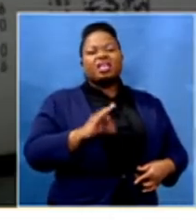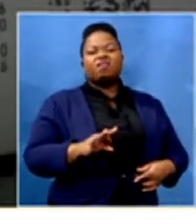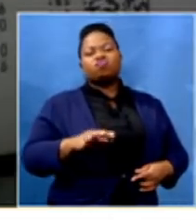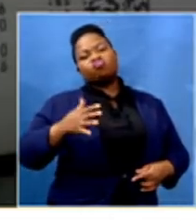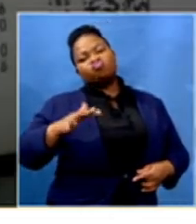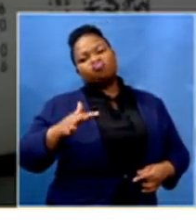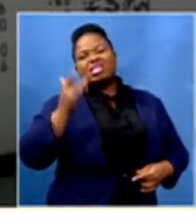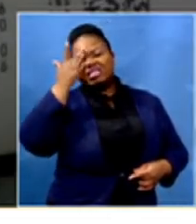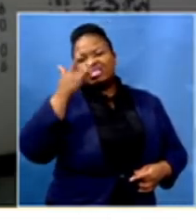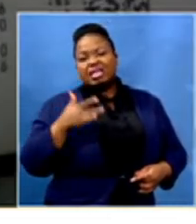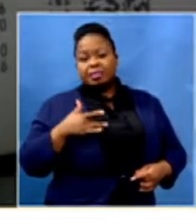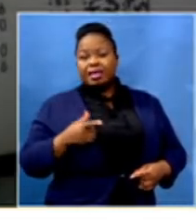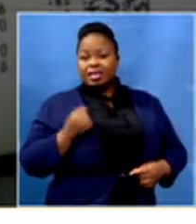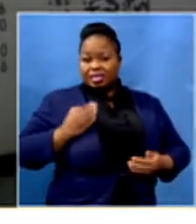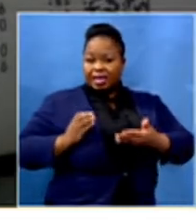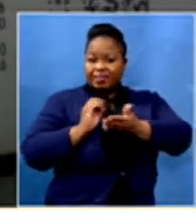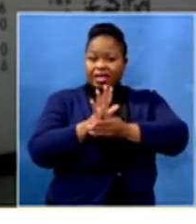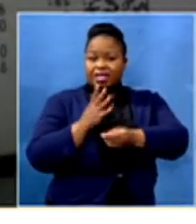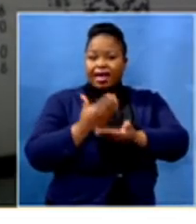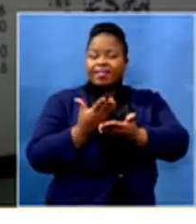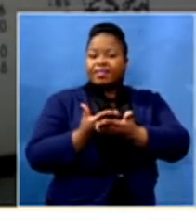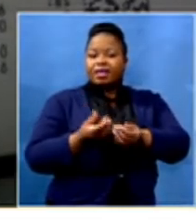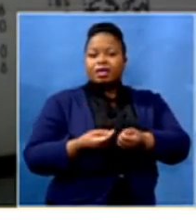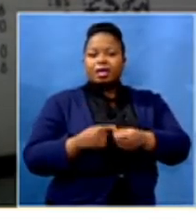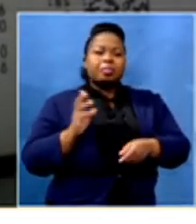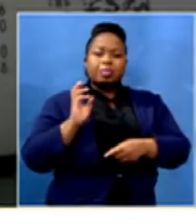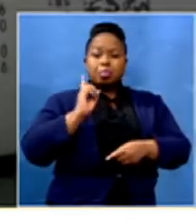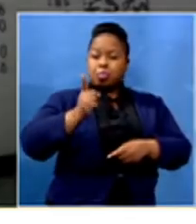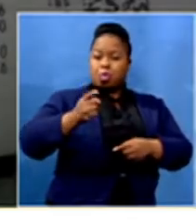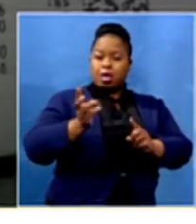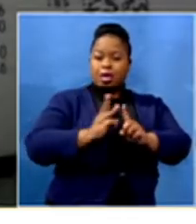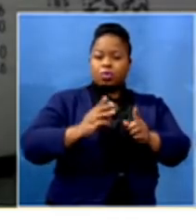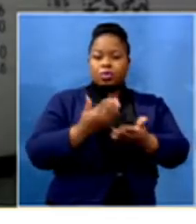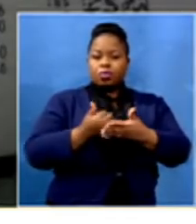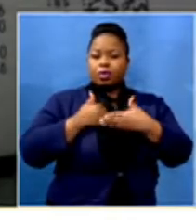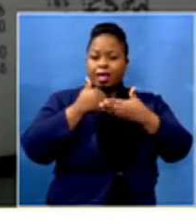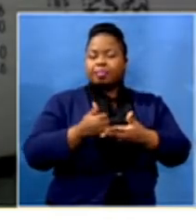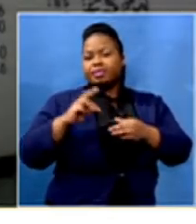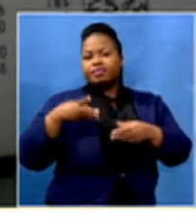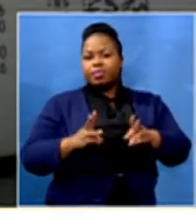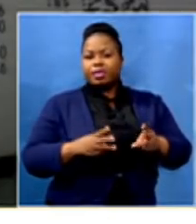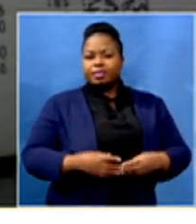there any side effects? Is there any warning against taking it to assist you in some way?